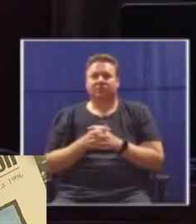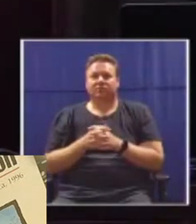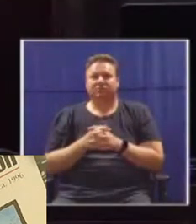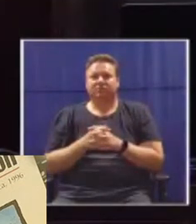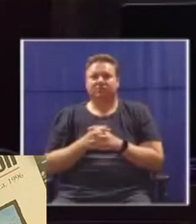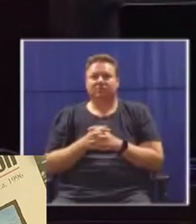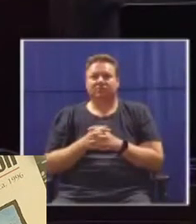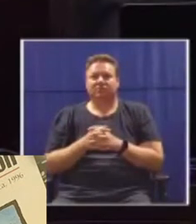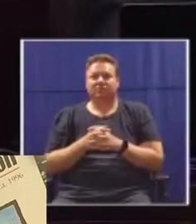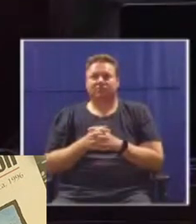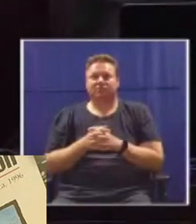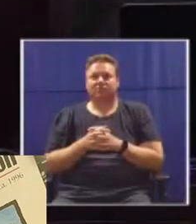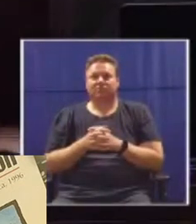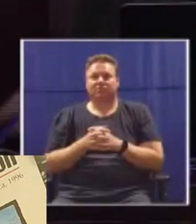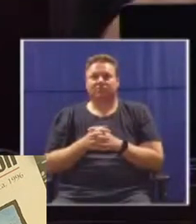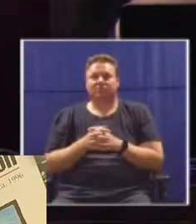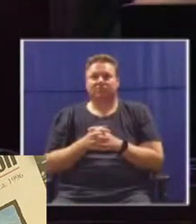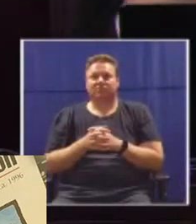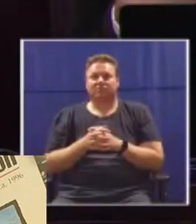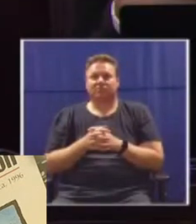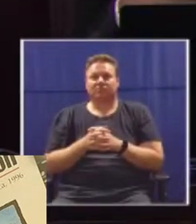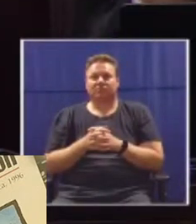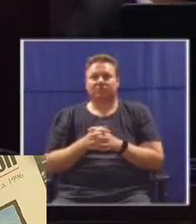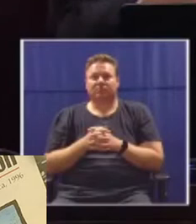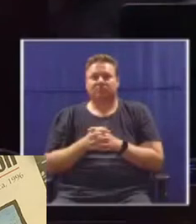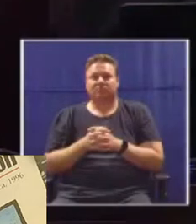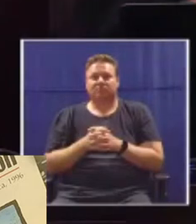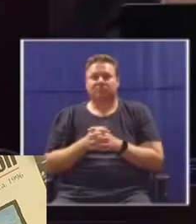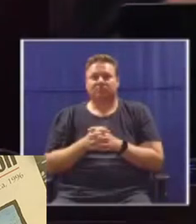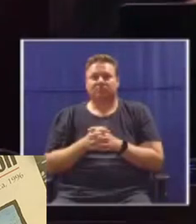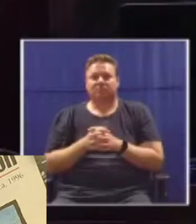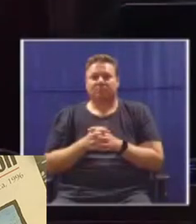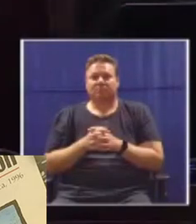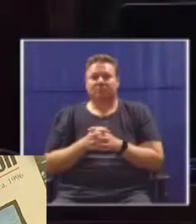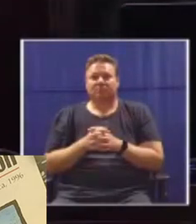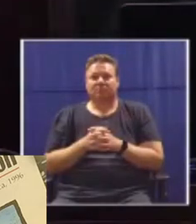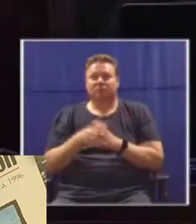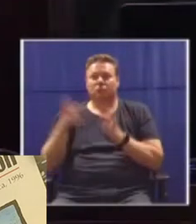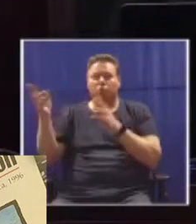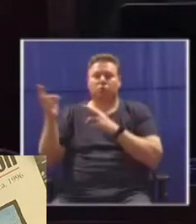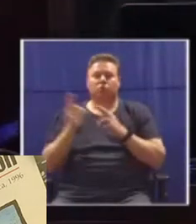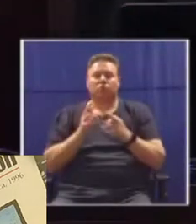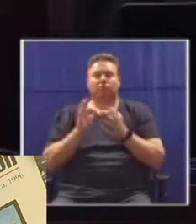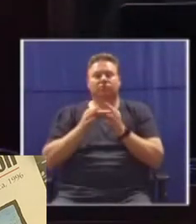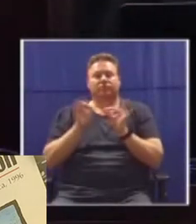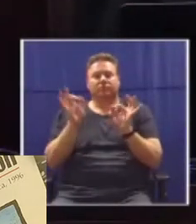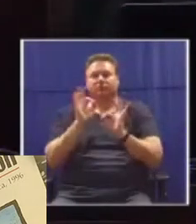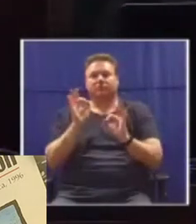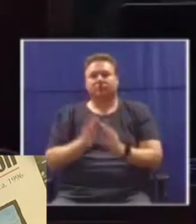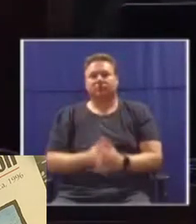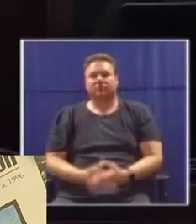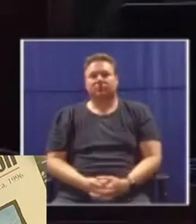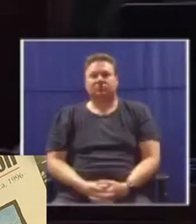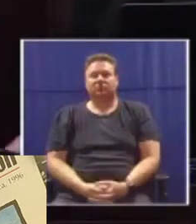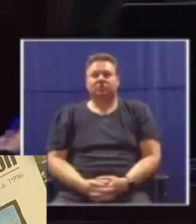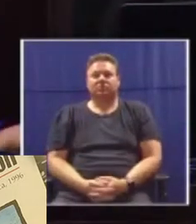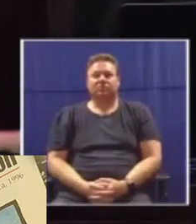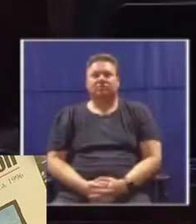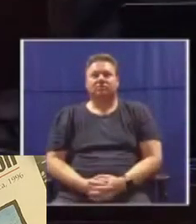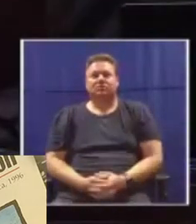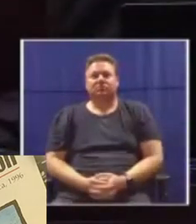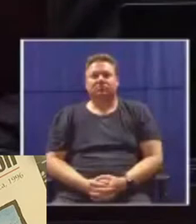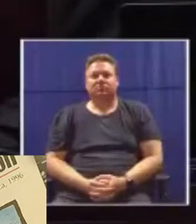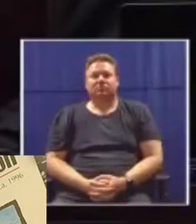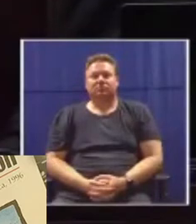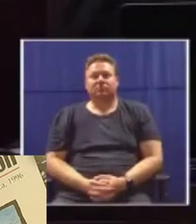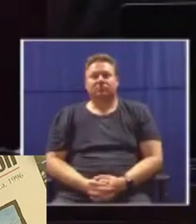pa van 'n wonderlike dogtertjie. Ek het 'n ouma gehad wie van die lieflikste koeksisters kon